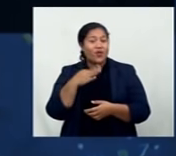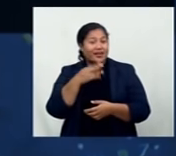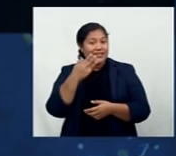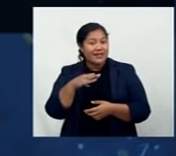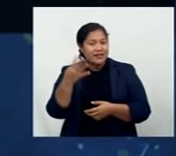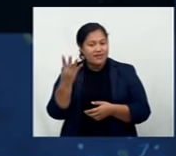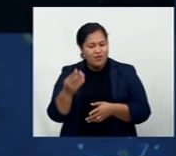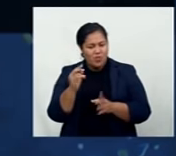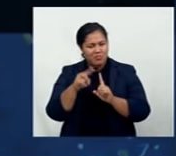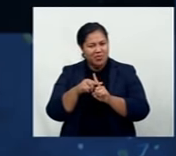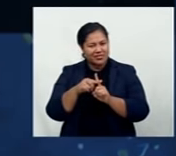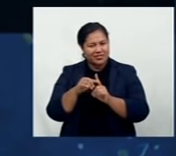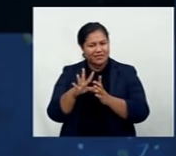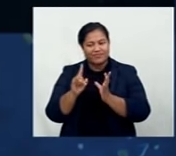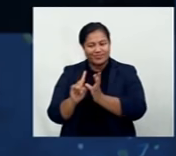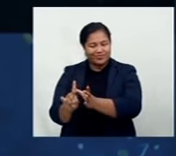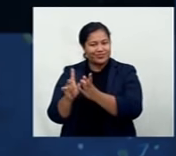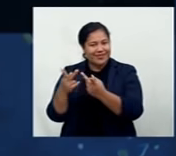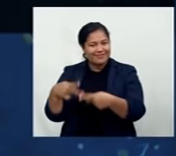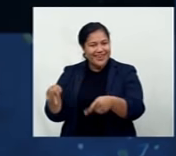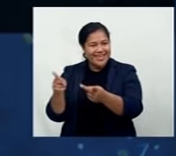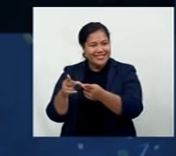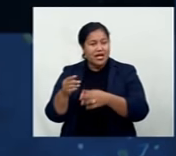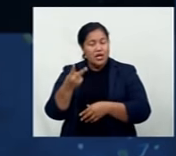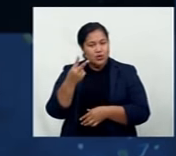22,494 active cases in isolation, with